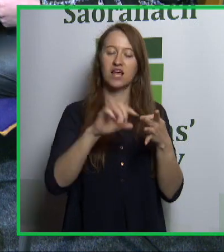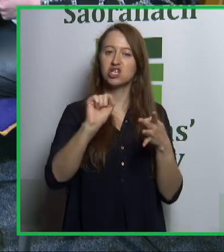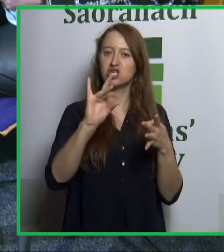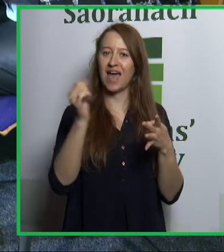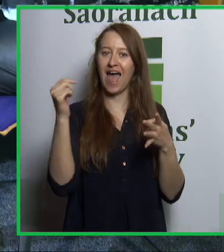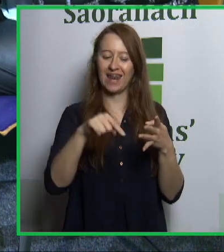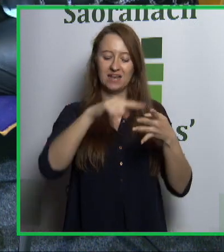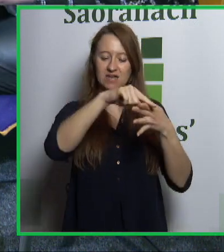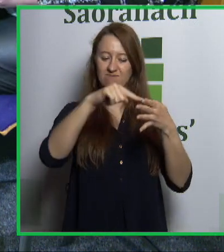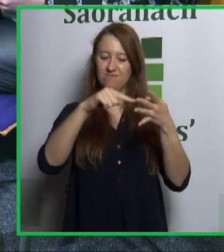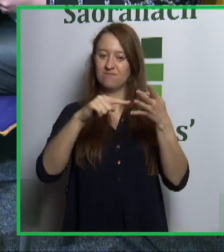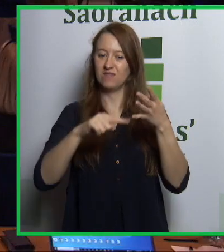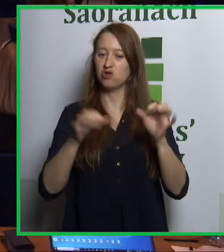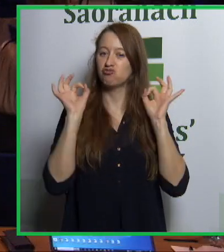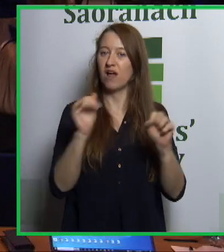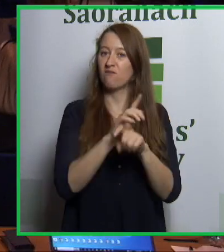us.